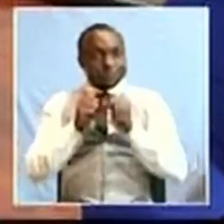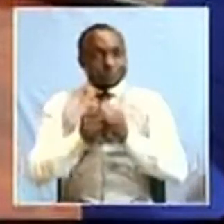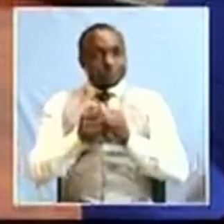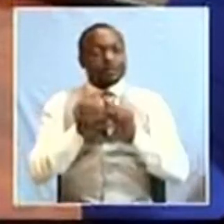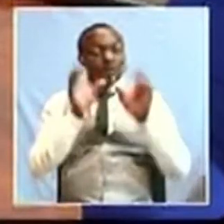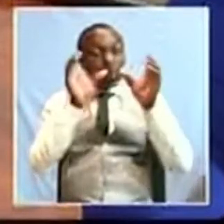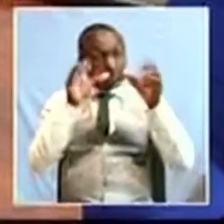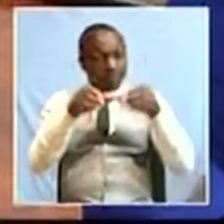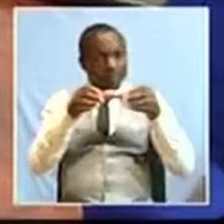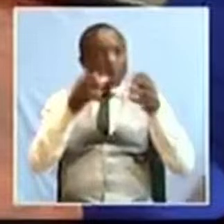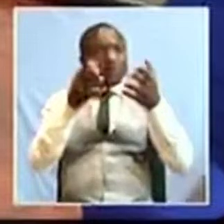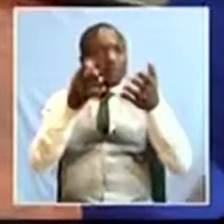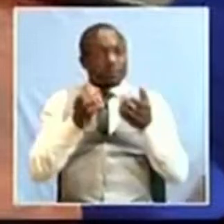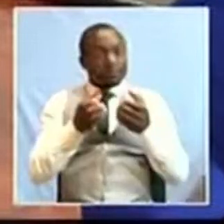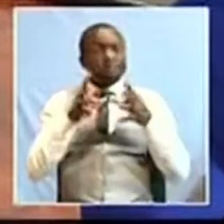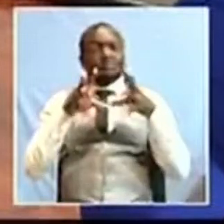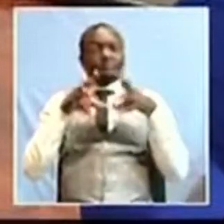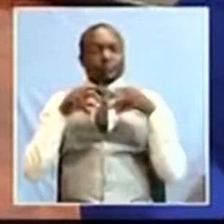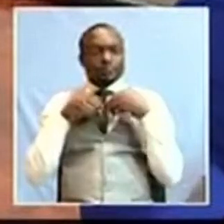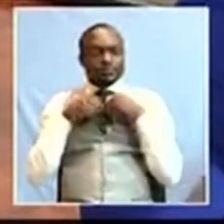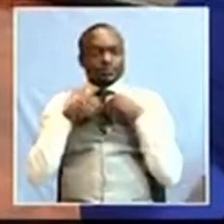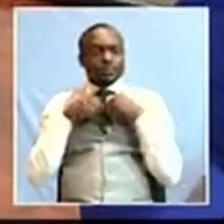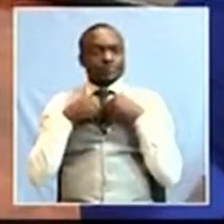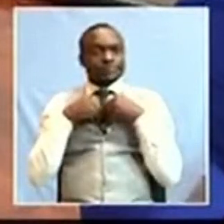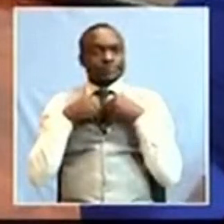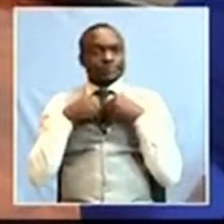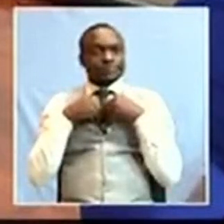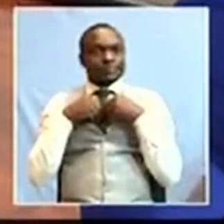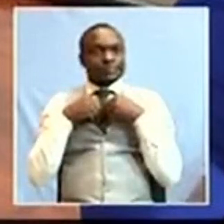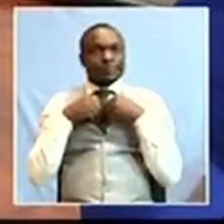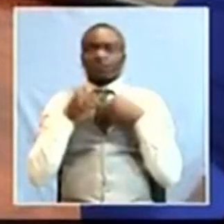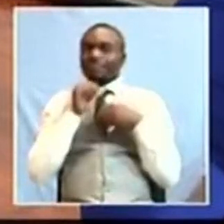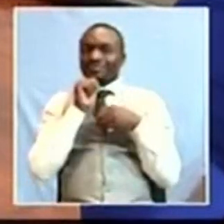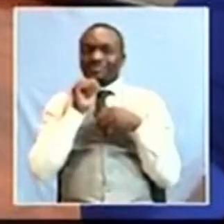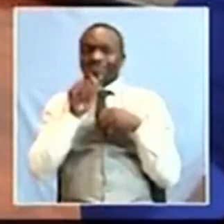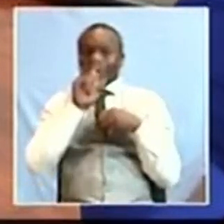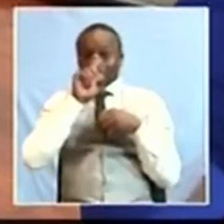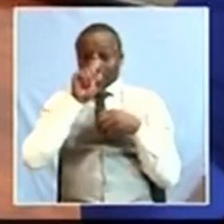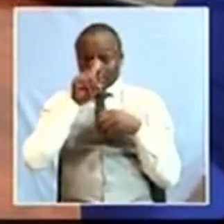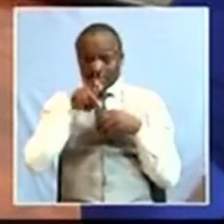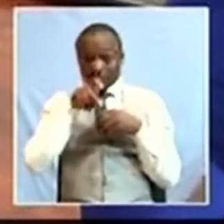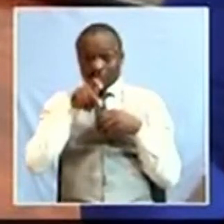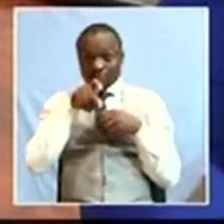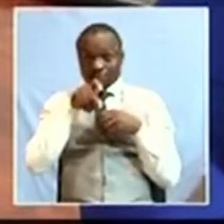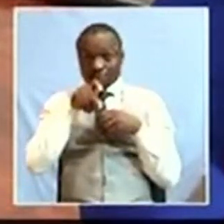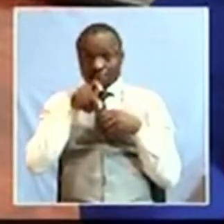the council wishes to acknowledge that it did not insure